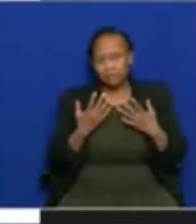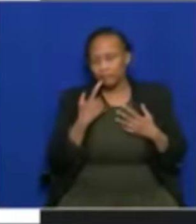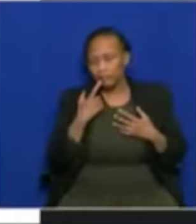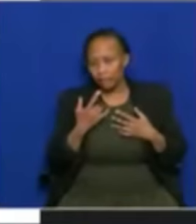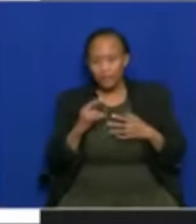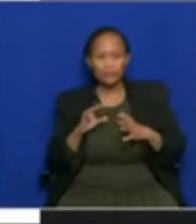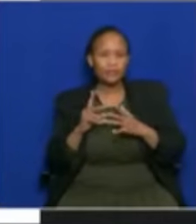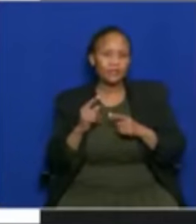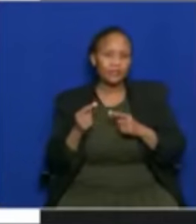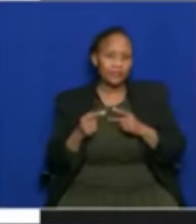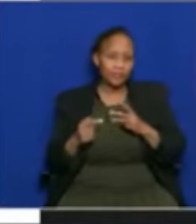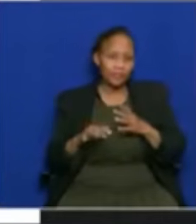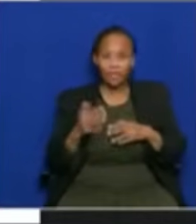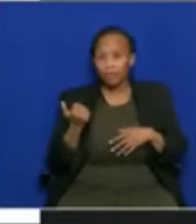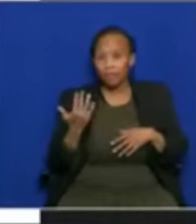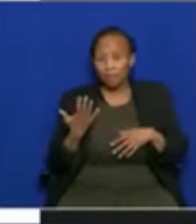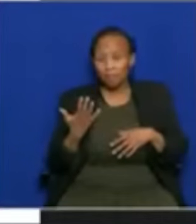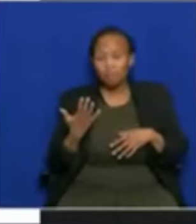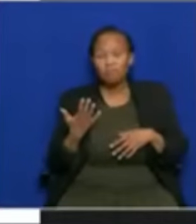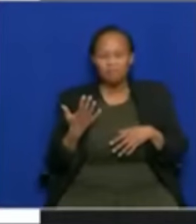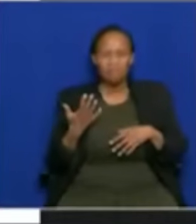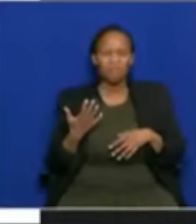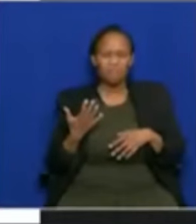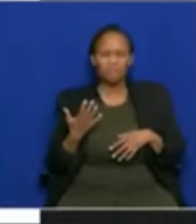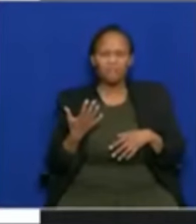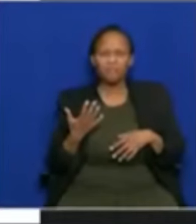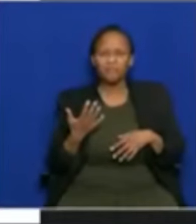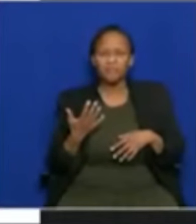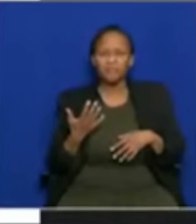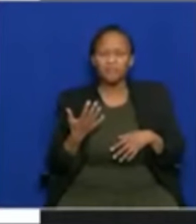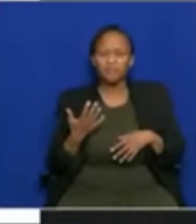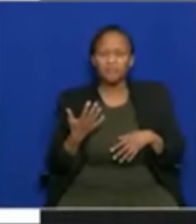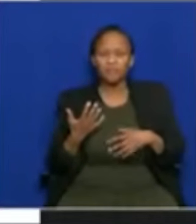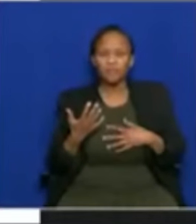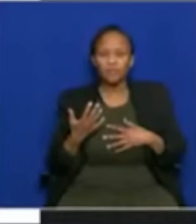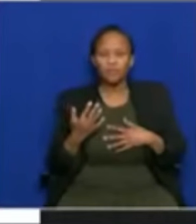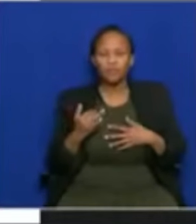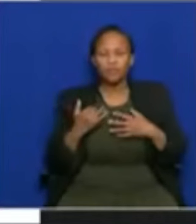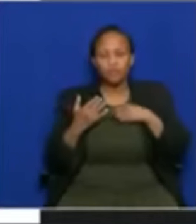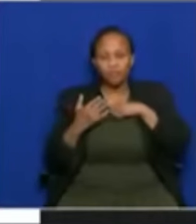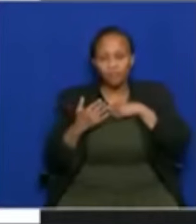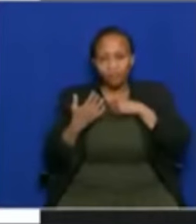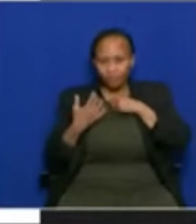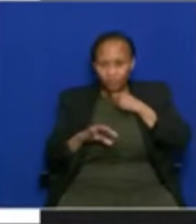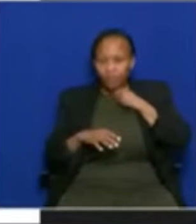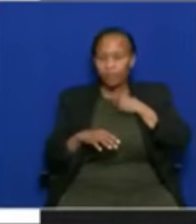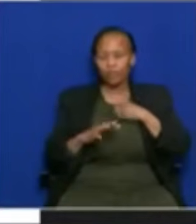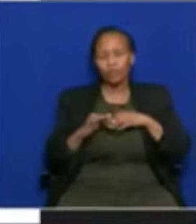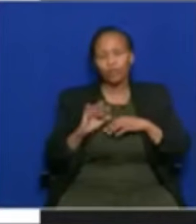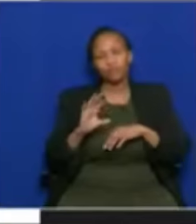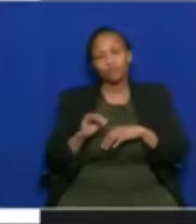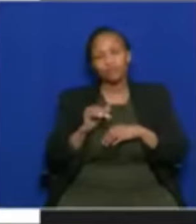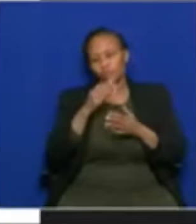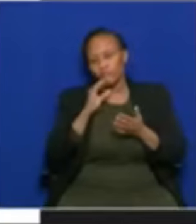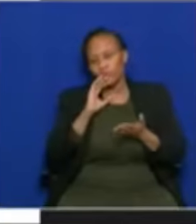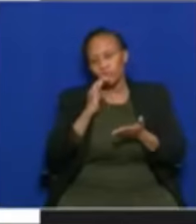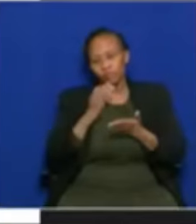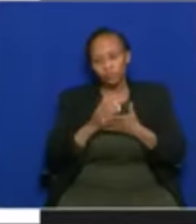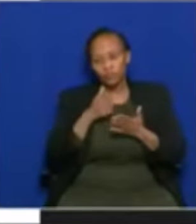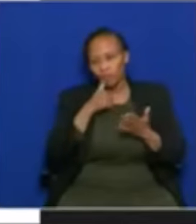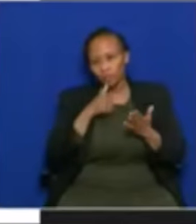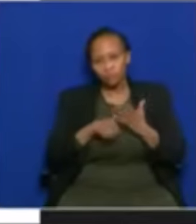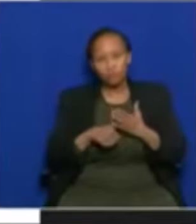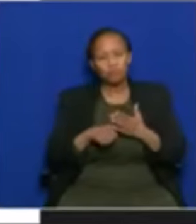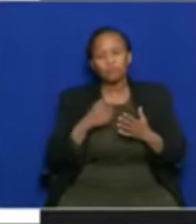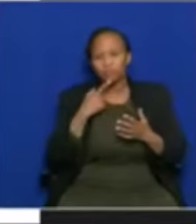and then they come back with this letter of confirmation that they have subjected themselves to that process as